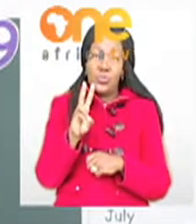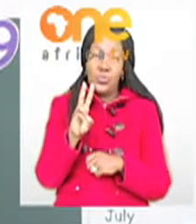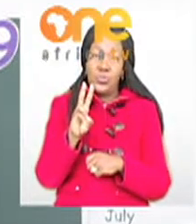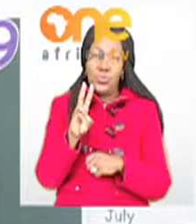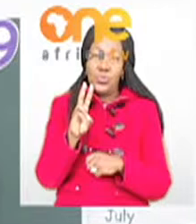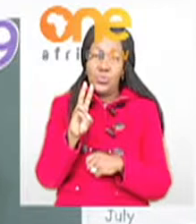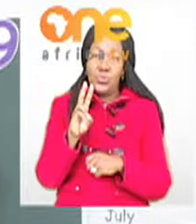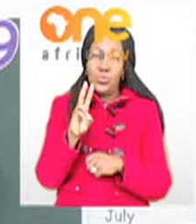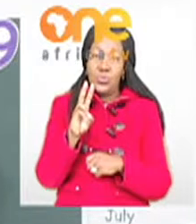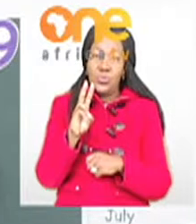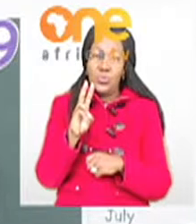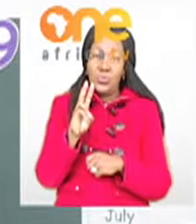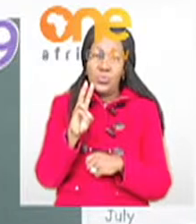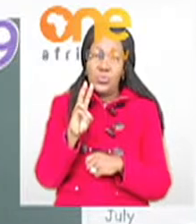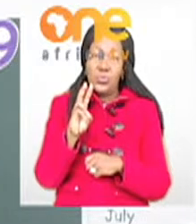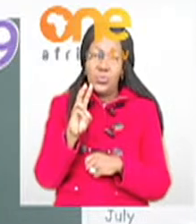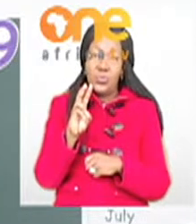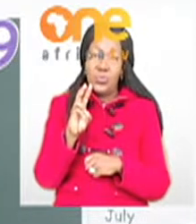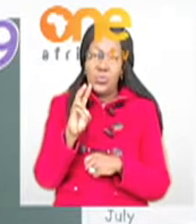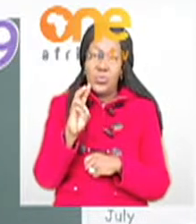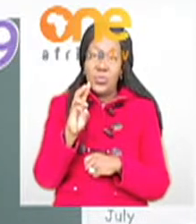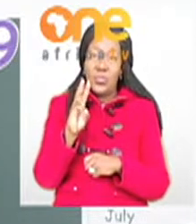2,